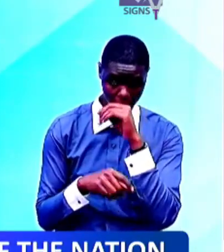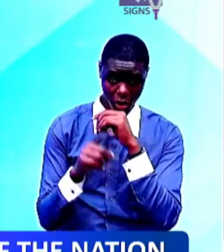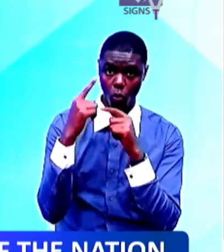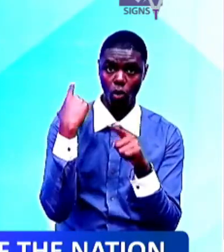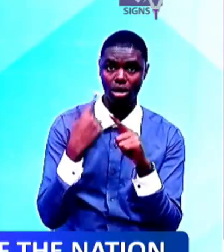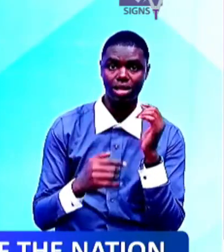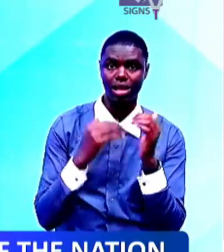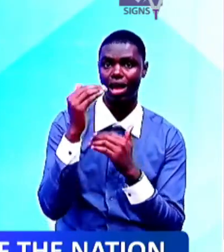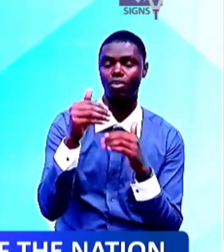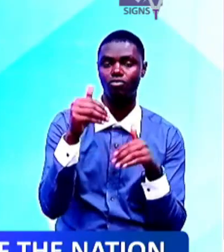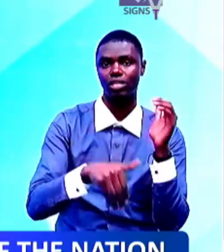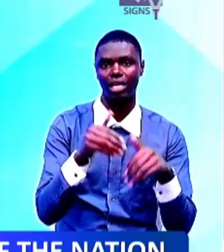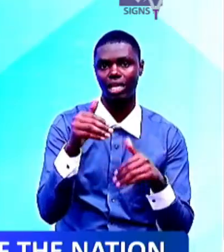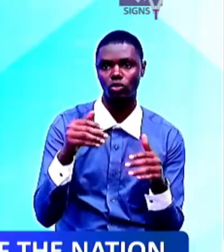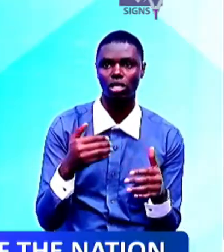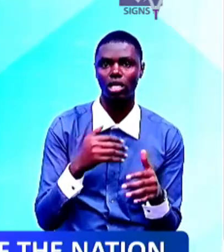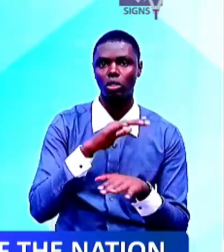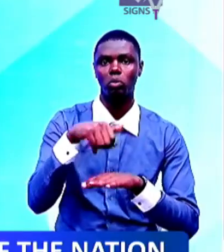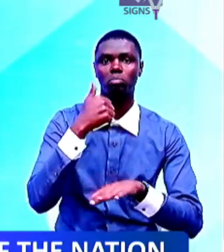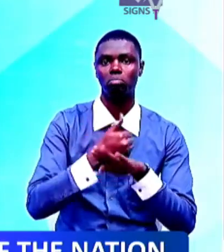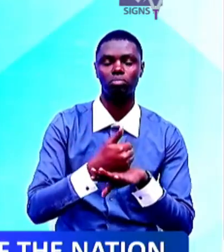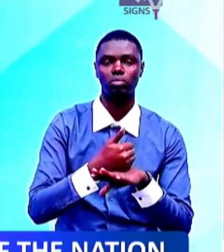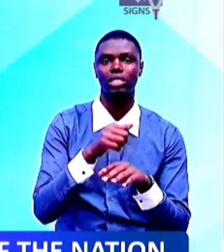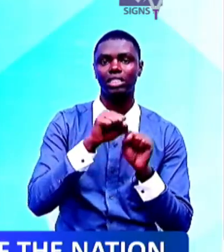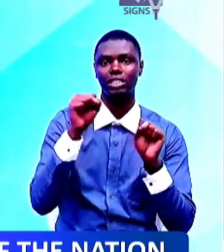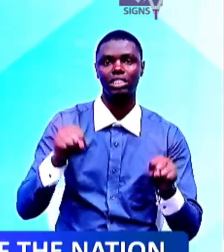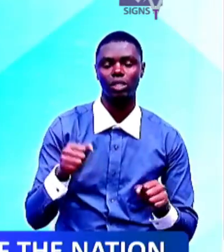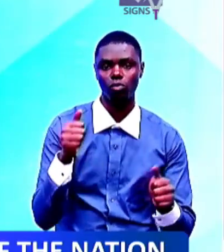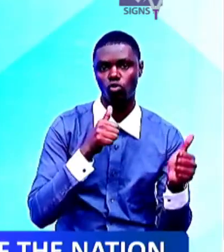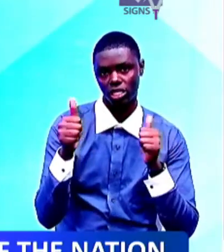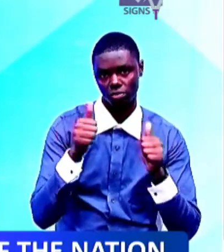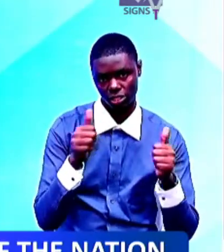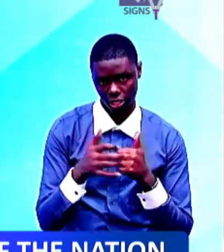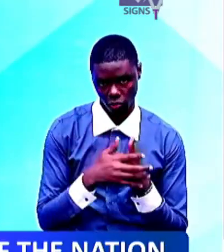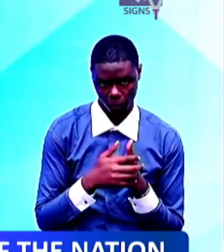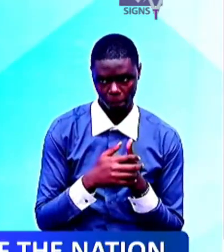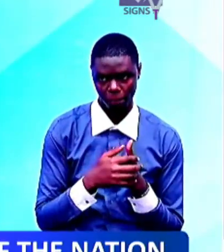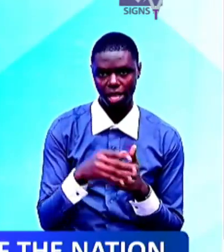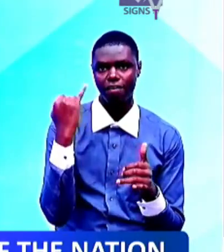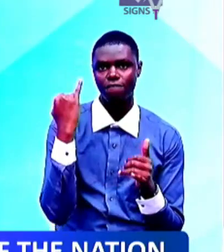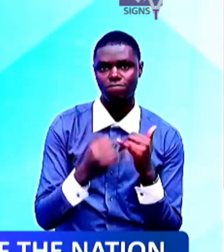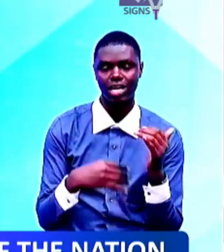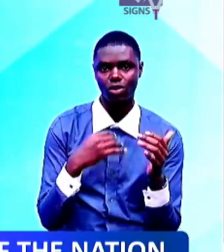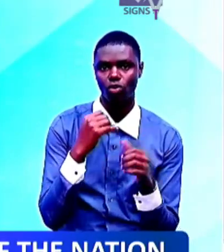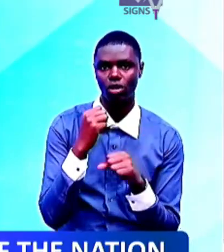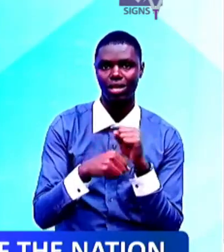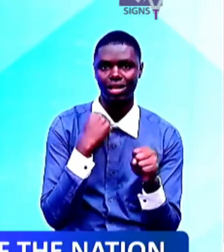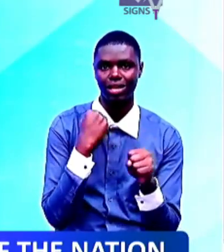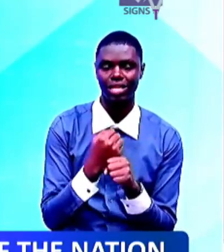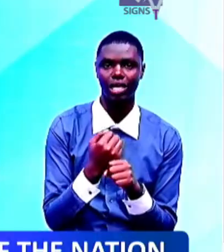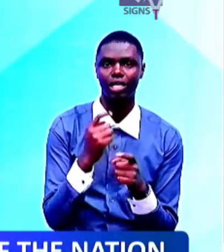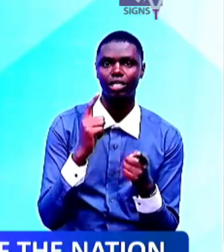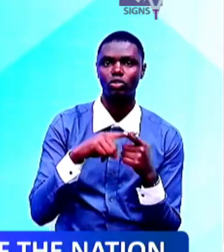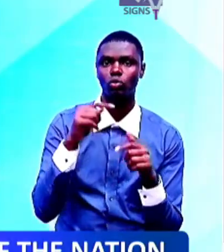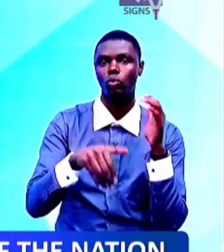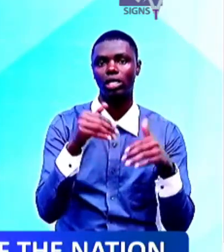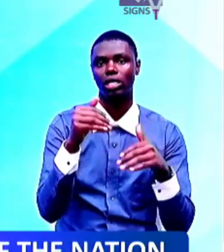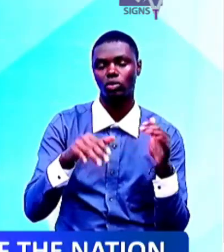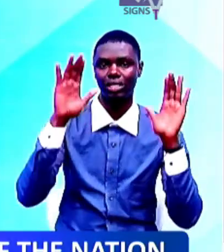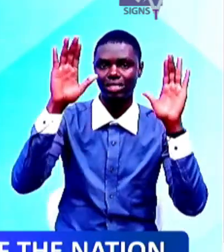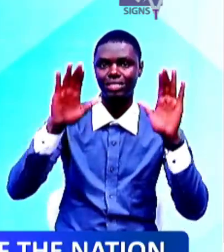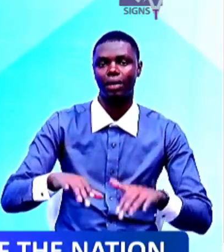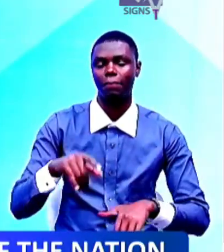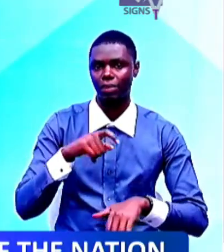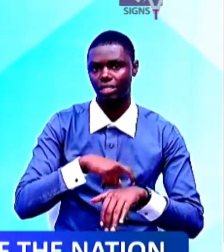after election, is setting up system for administration yoyote. Final year for to election is campaigning